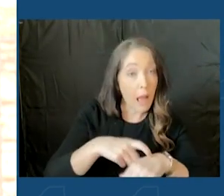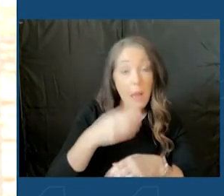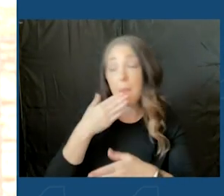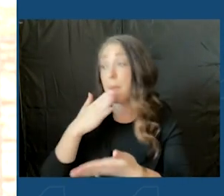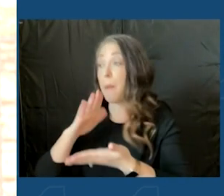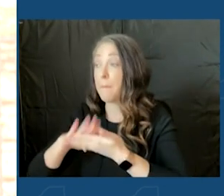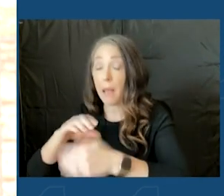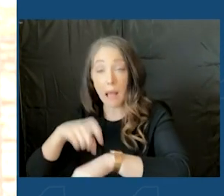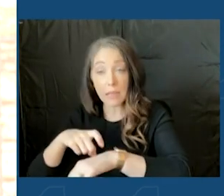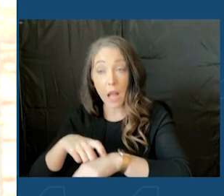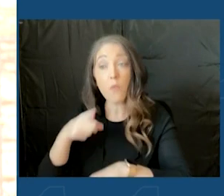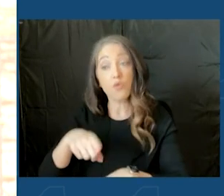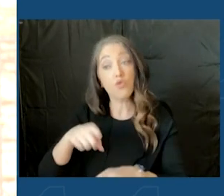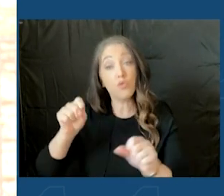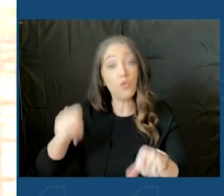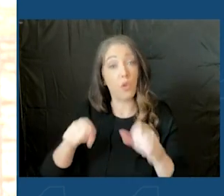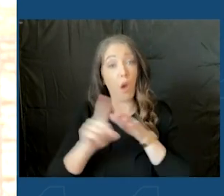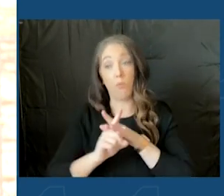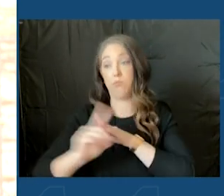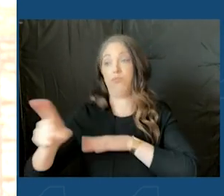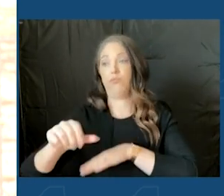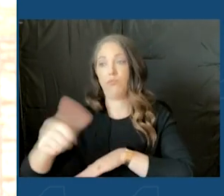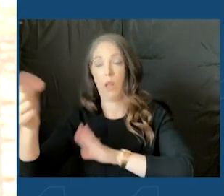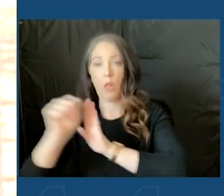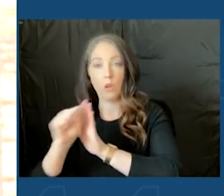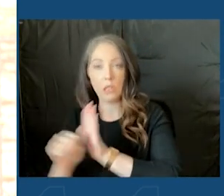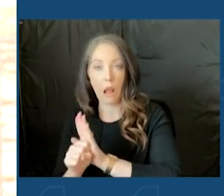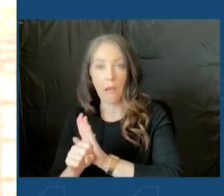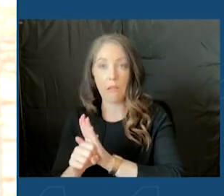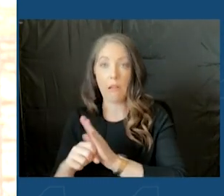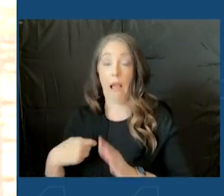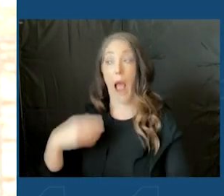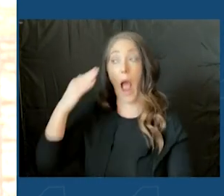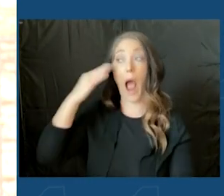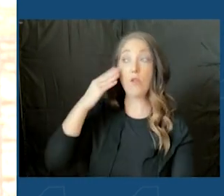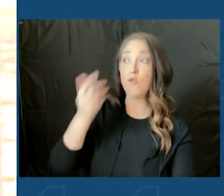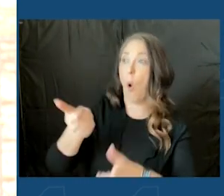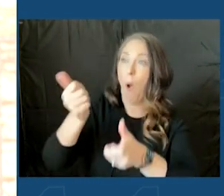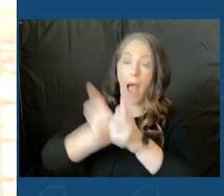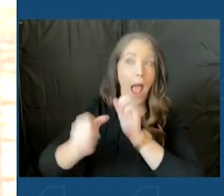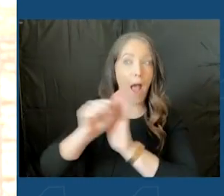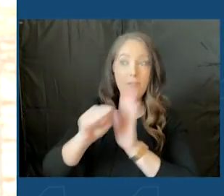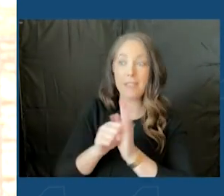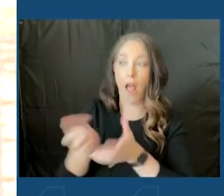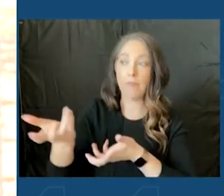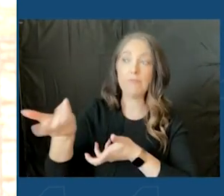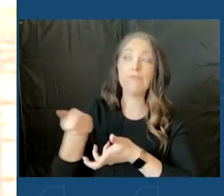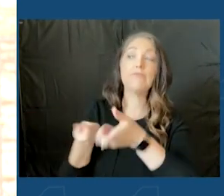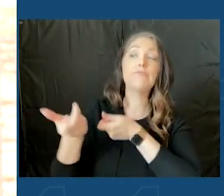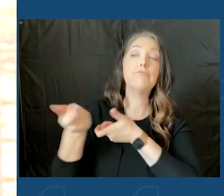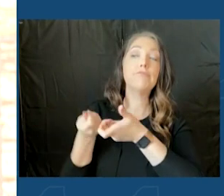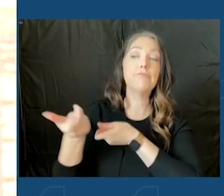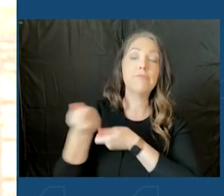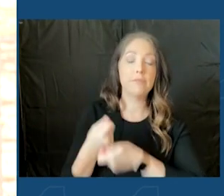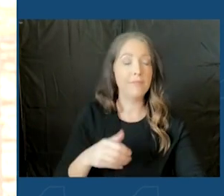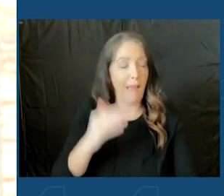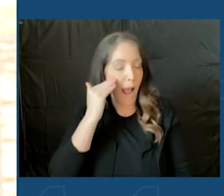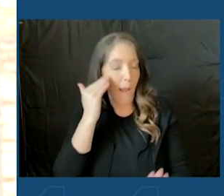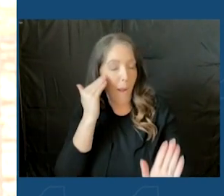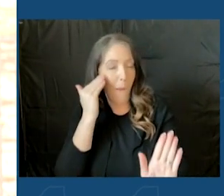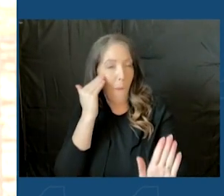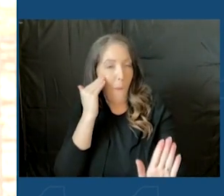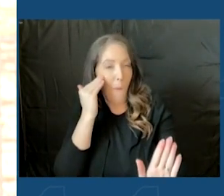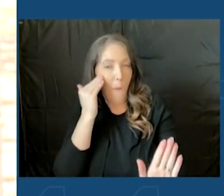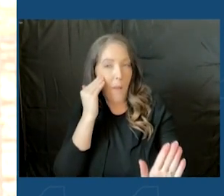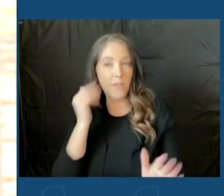other options available. I guarantee every state in the nation was trying to lure you away. I know that. I know that. And you